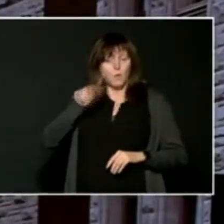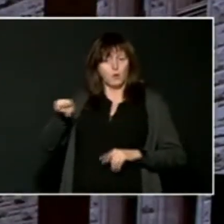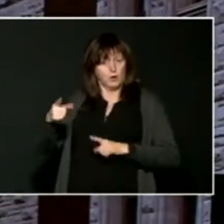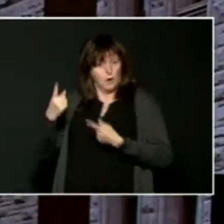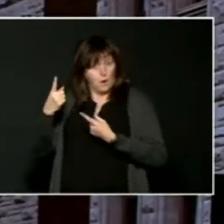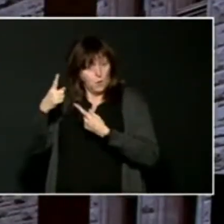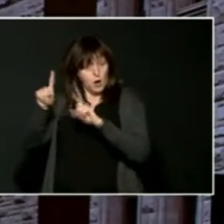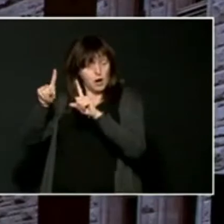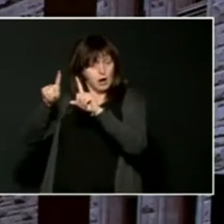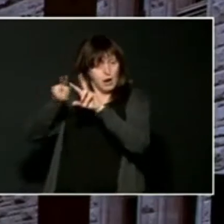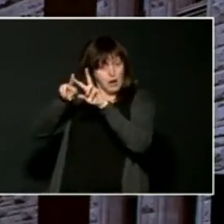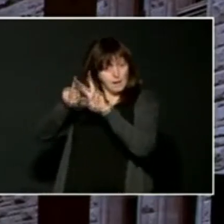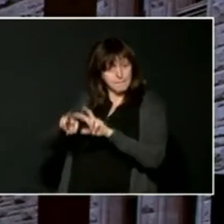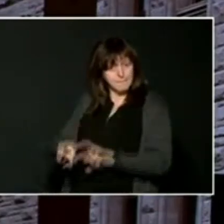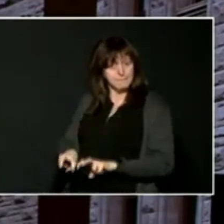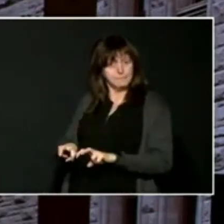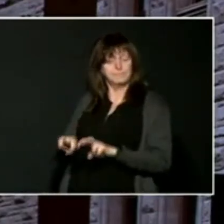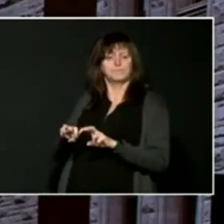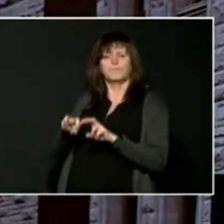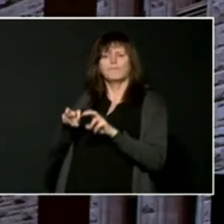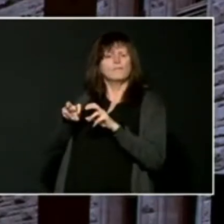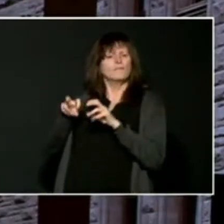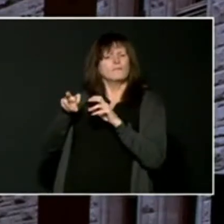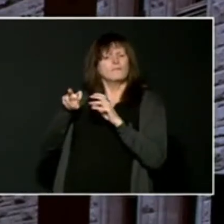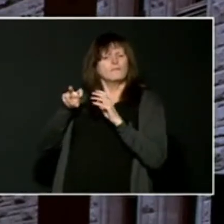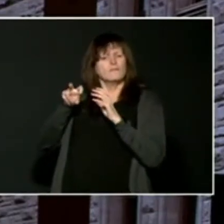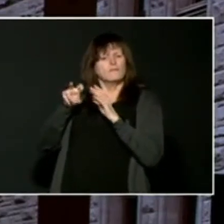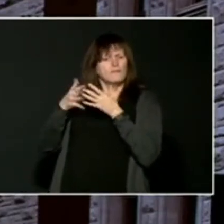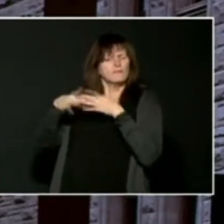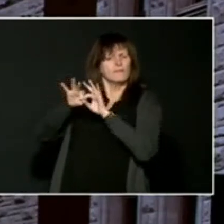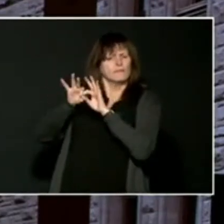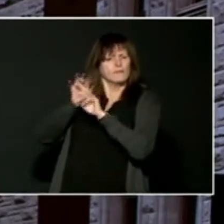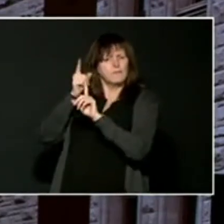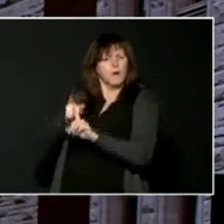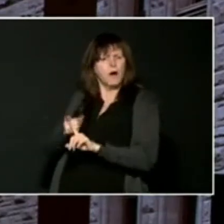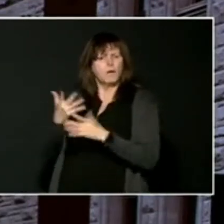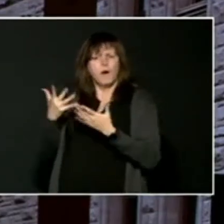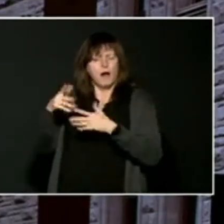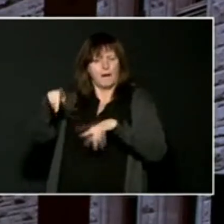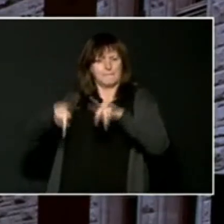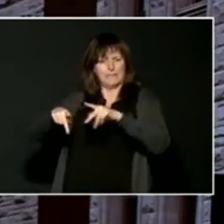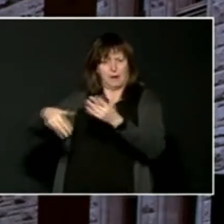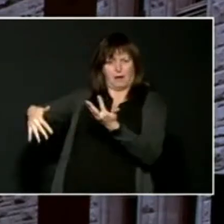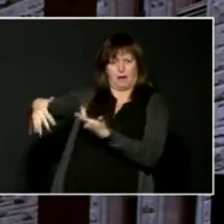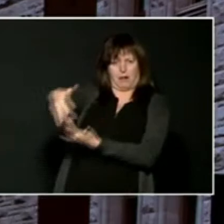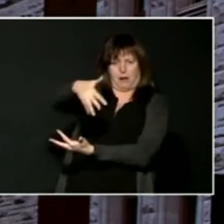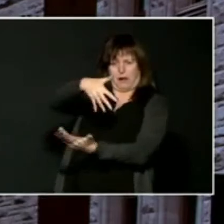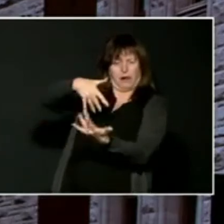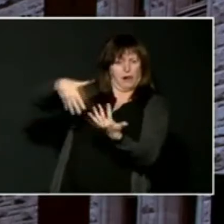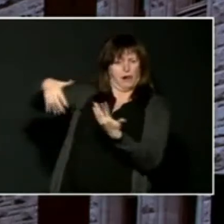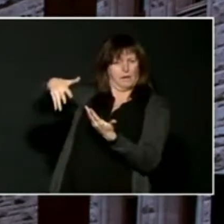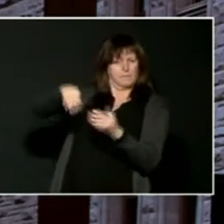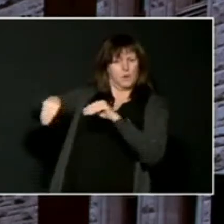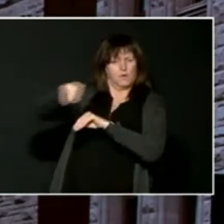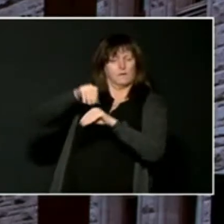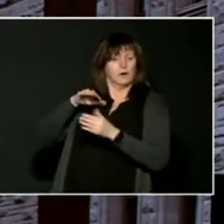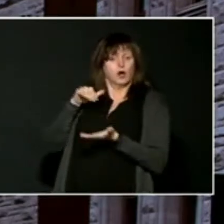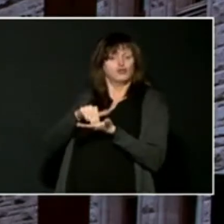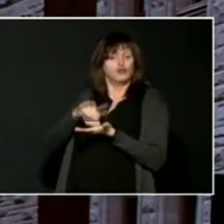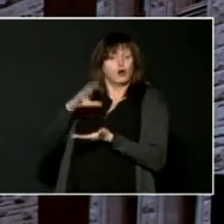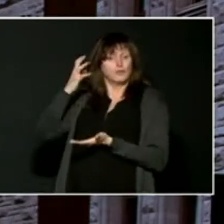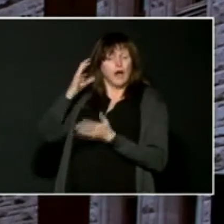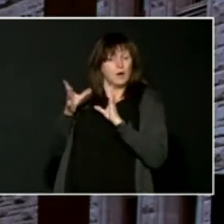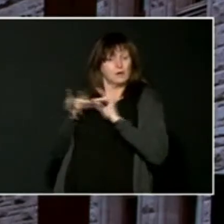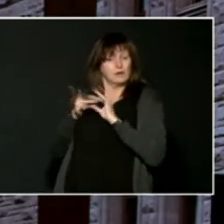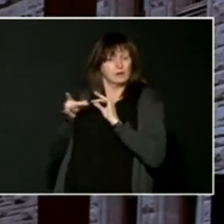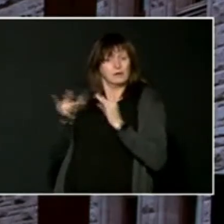point there is that mobility. And Dr. Brown in the past has presented, as well as we have presented, the mobility